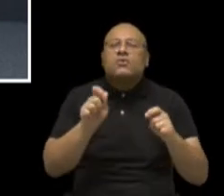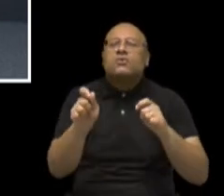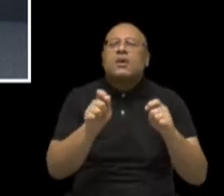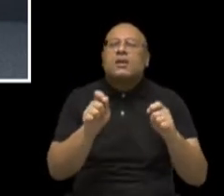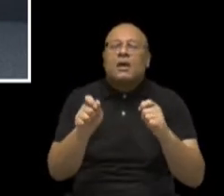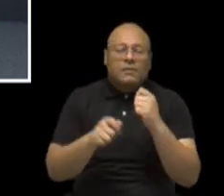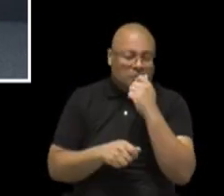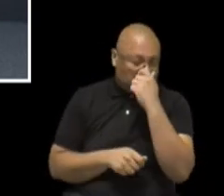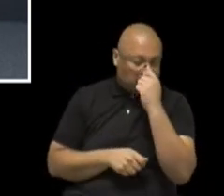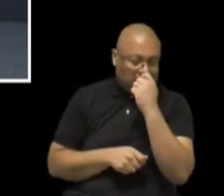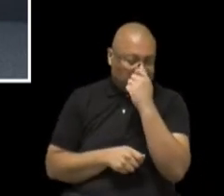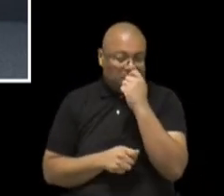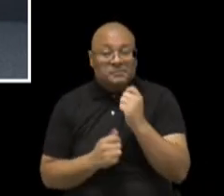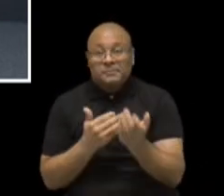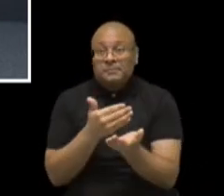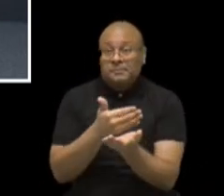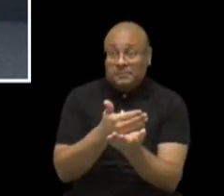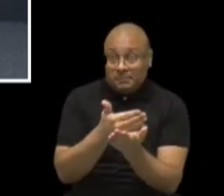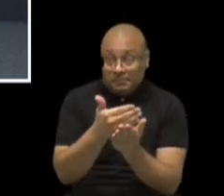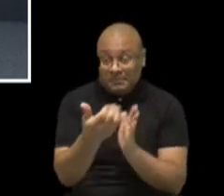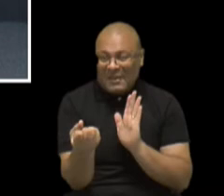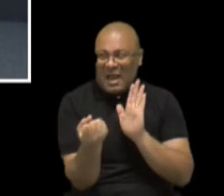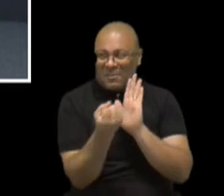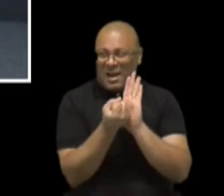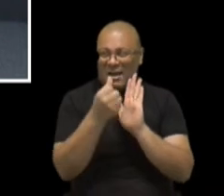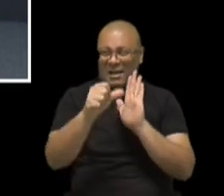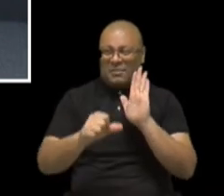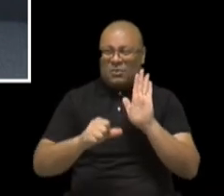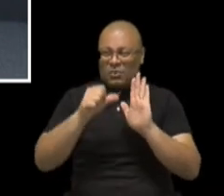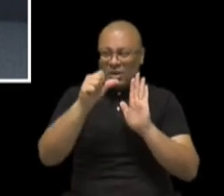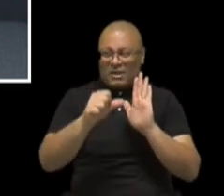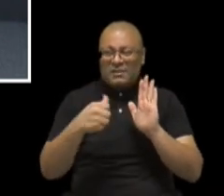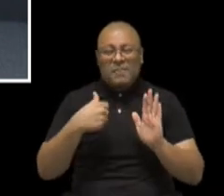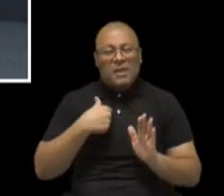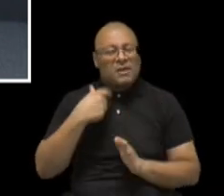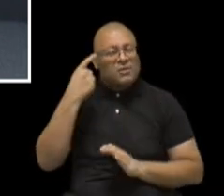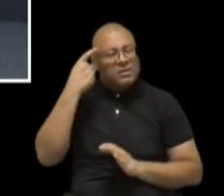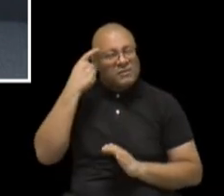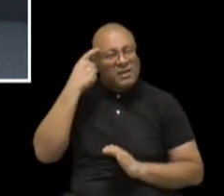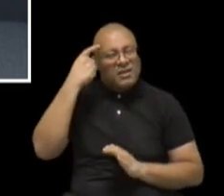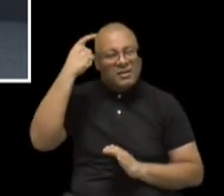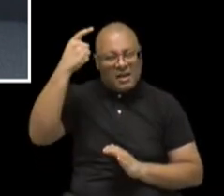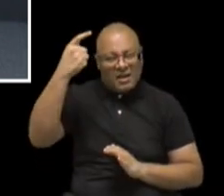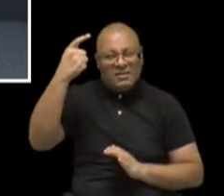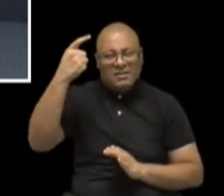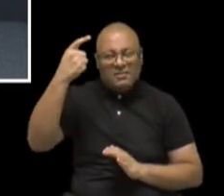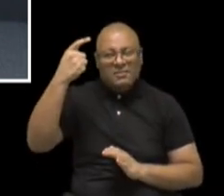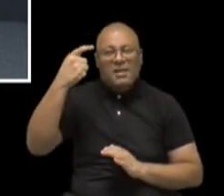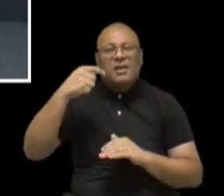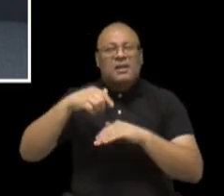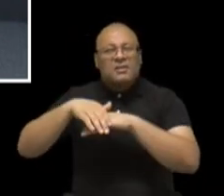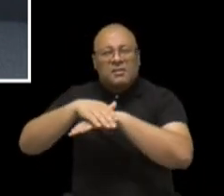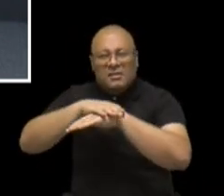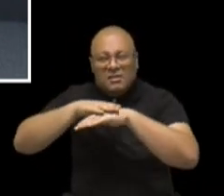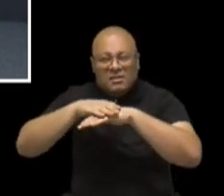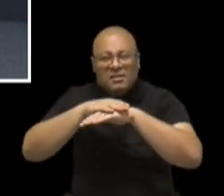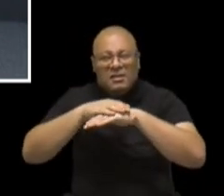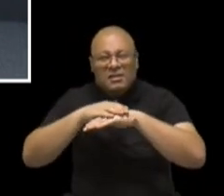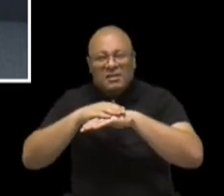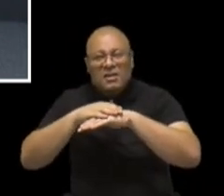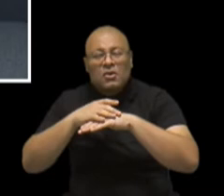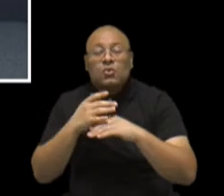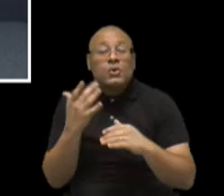Yeah, so when I started the brand, I didn't have any doubt about it, because I thought it would make